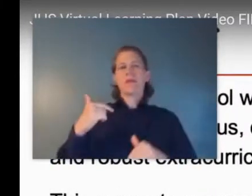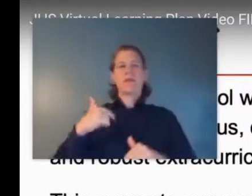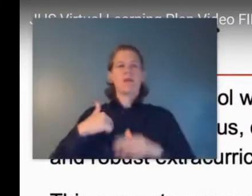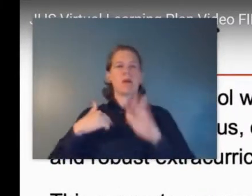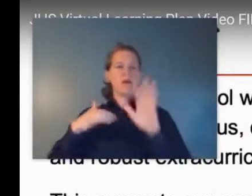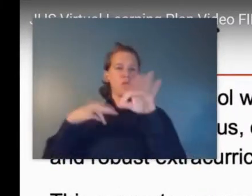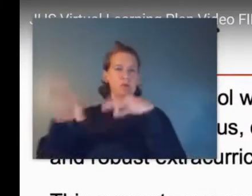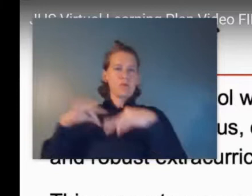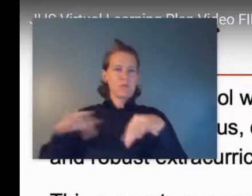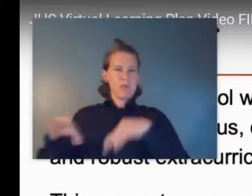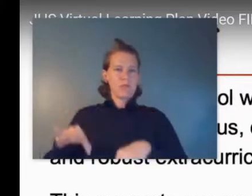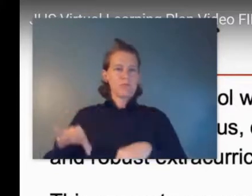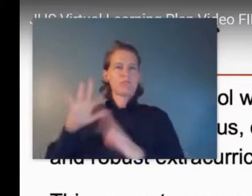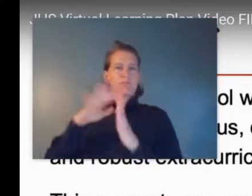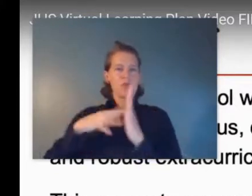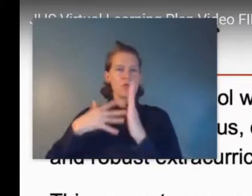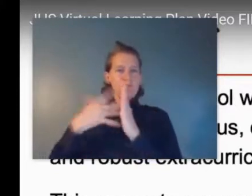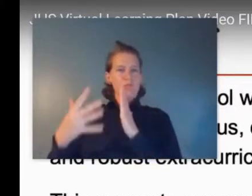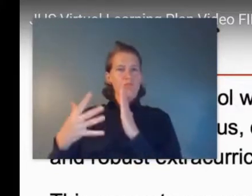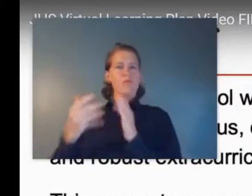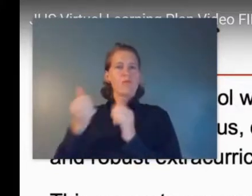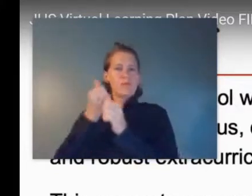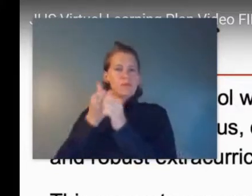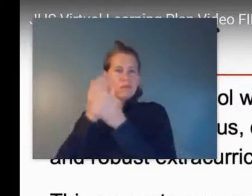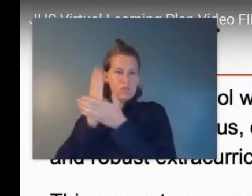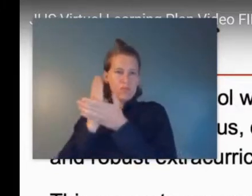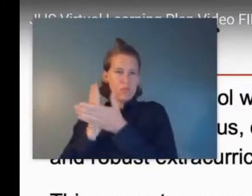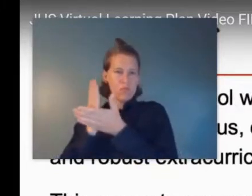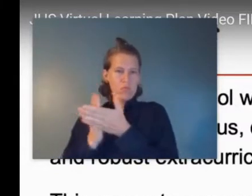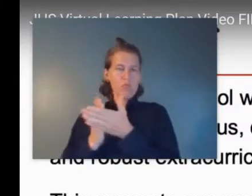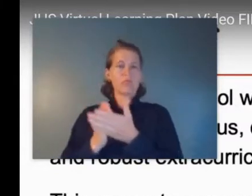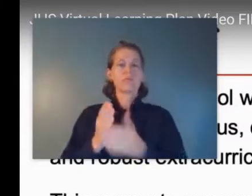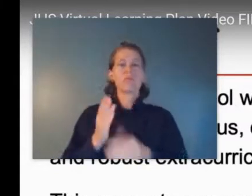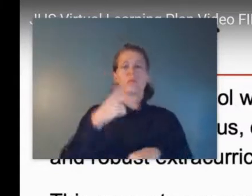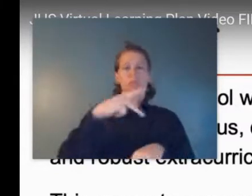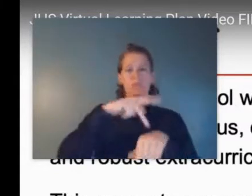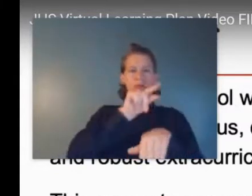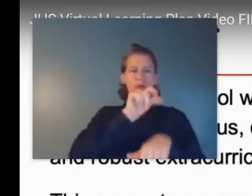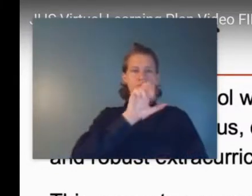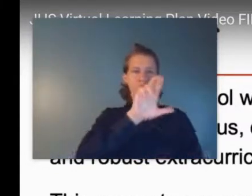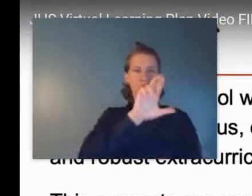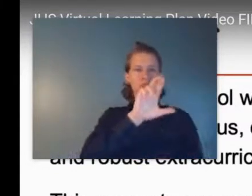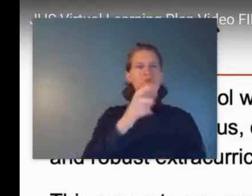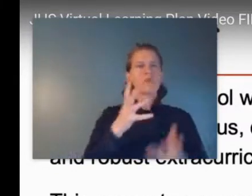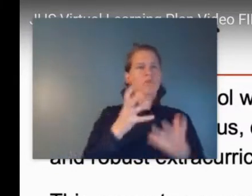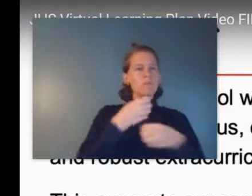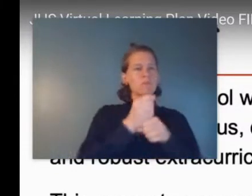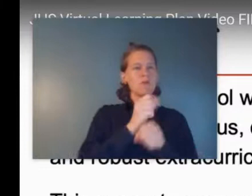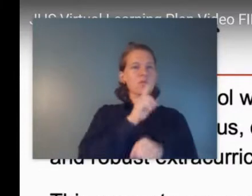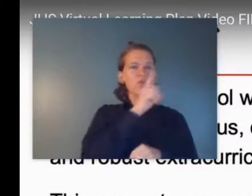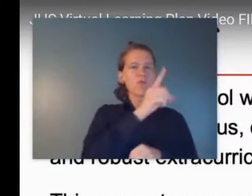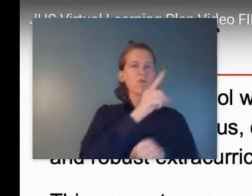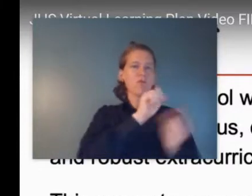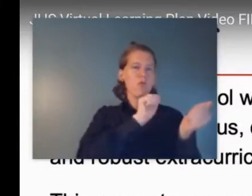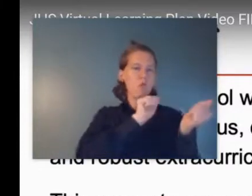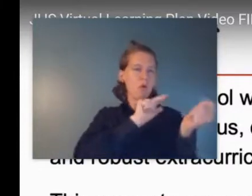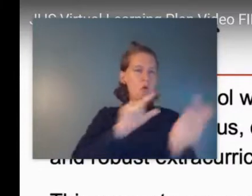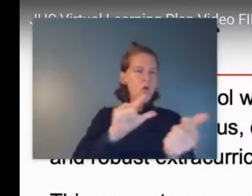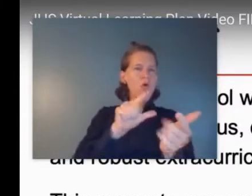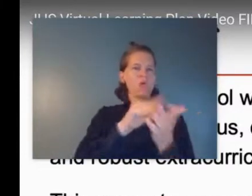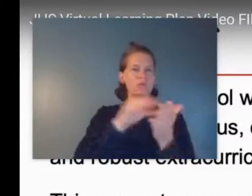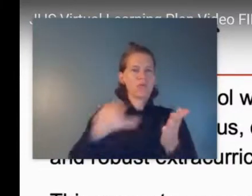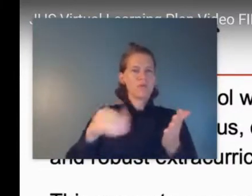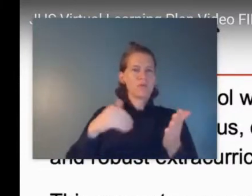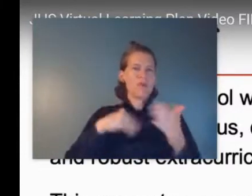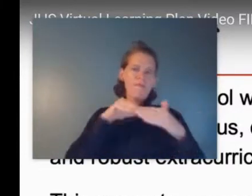At Jordan High School, we want to ensure that all students have access to a rigorous, diverse,